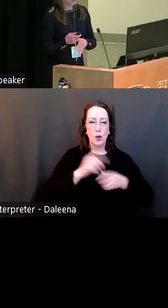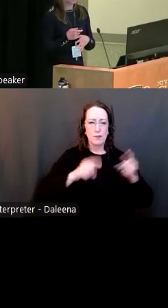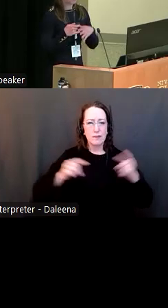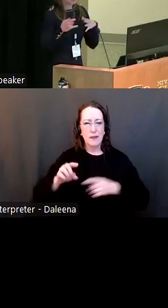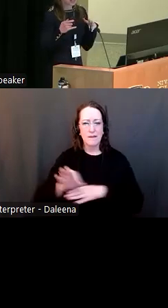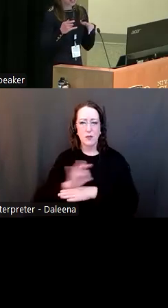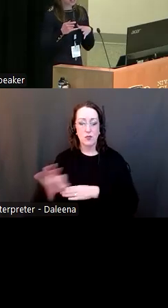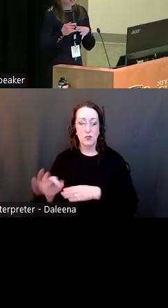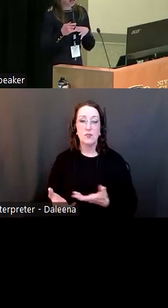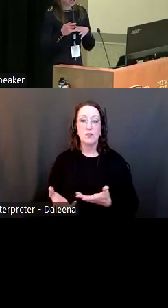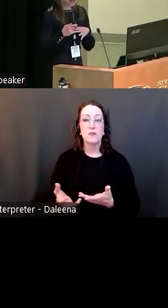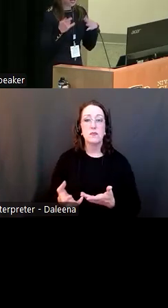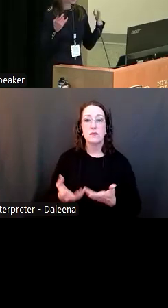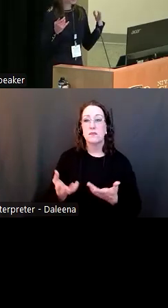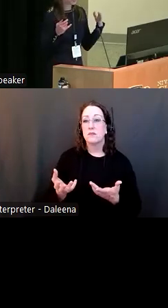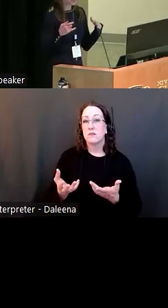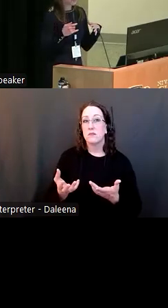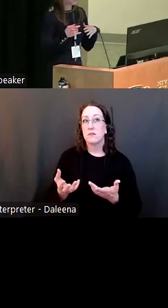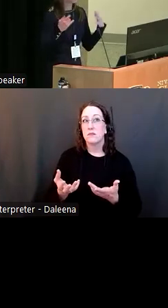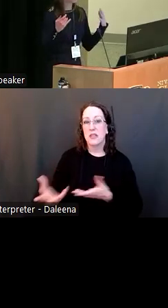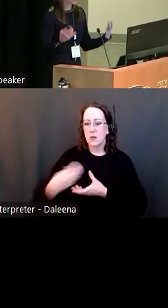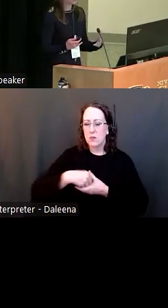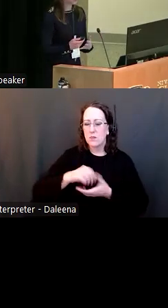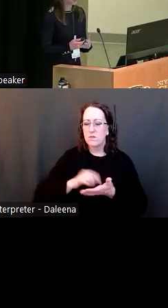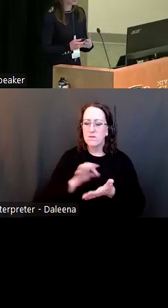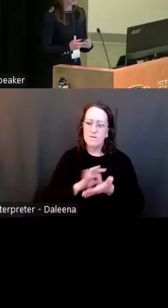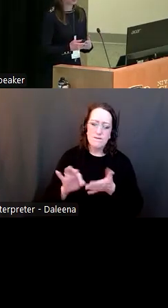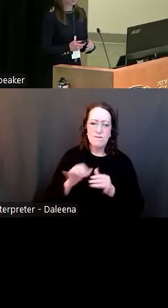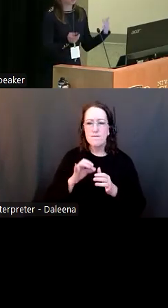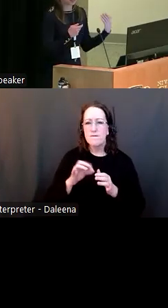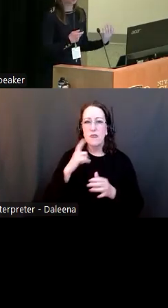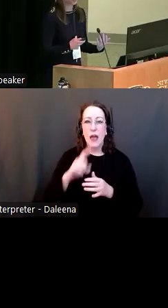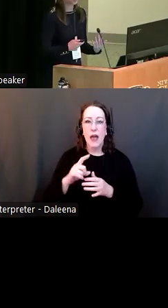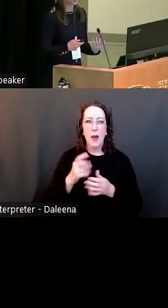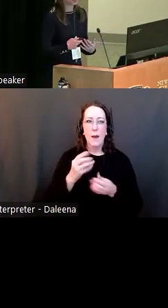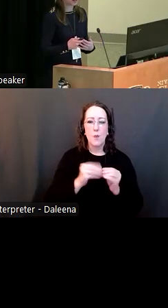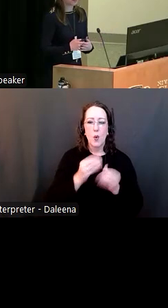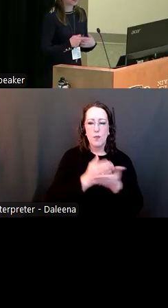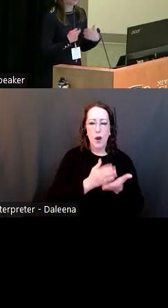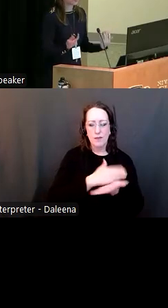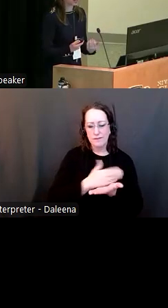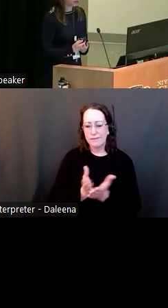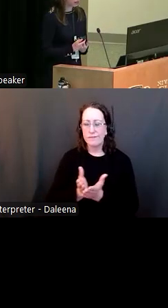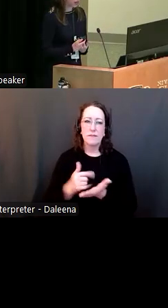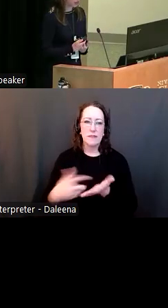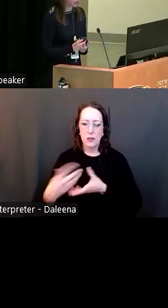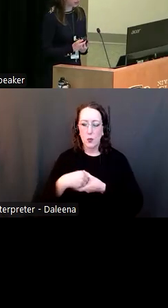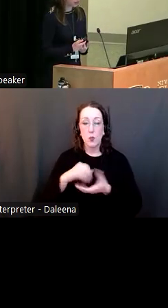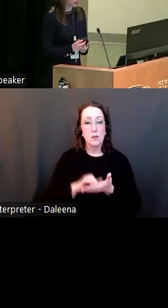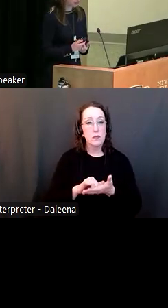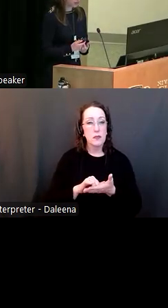it account for more pieces of that pie that I showed earlier of the functional recovery